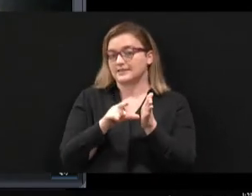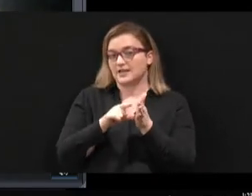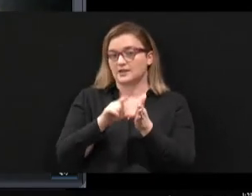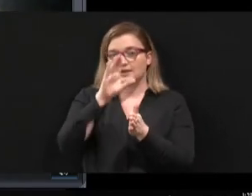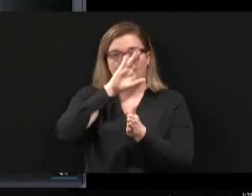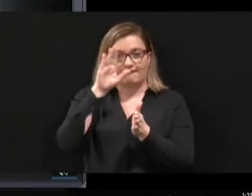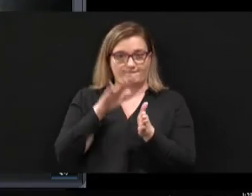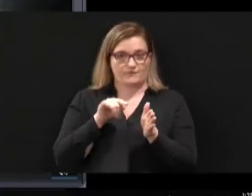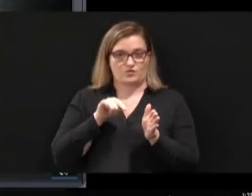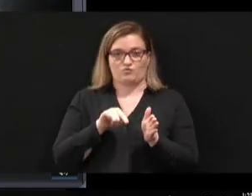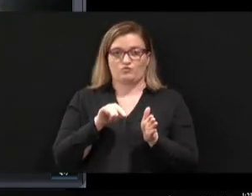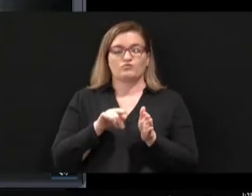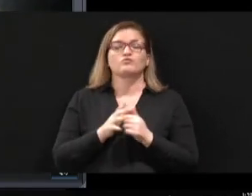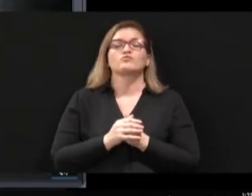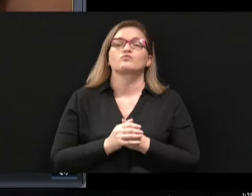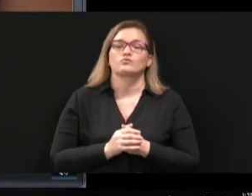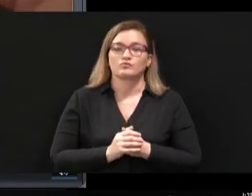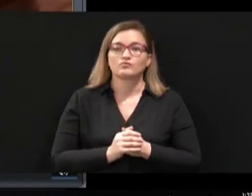Qua.